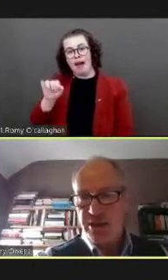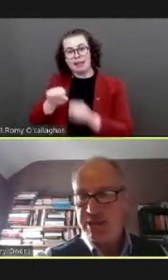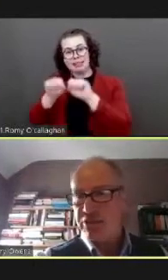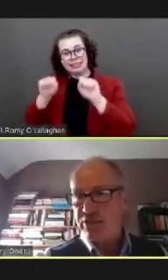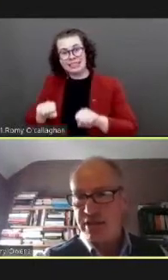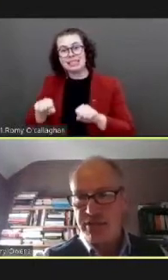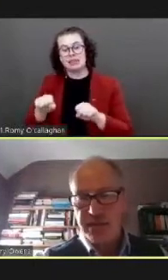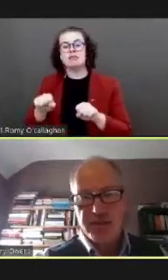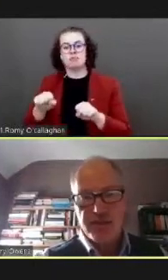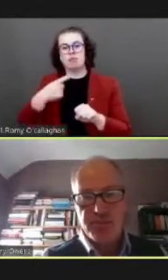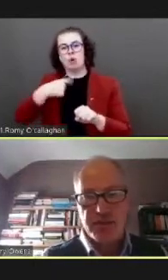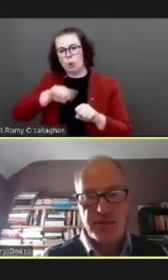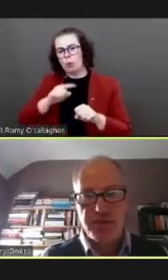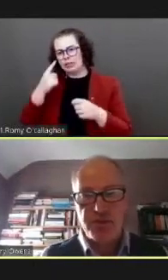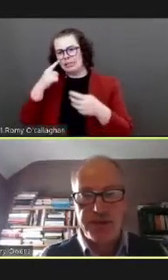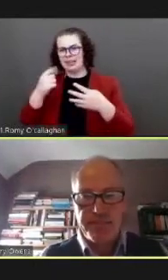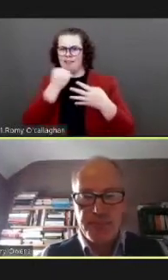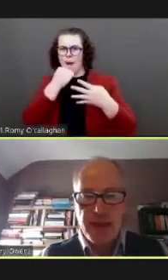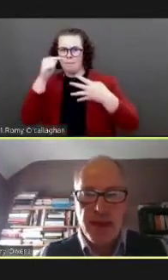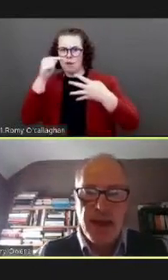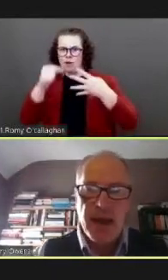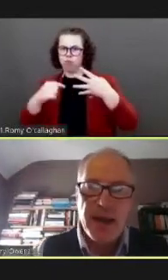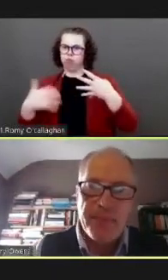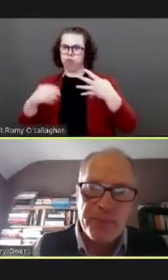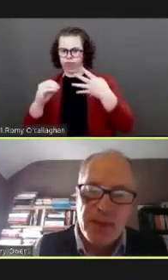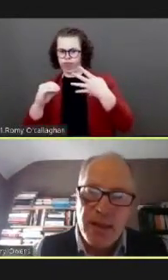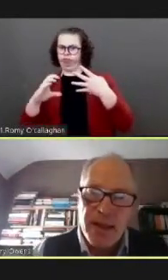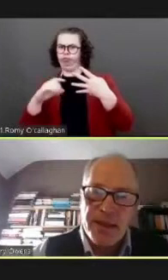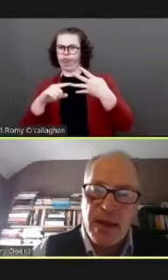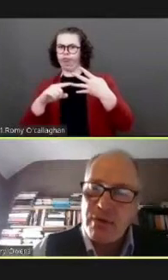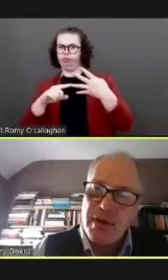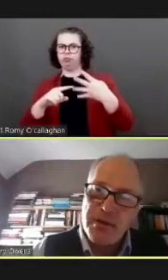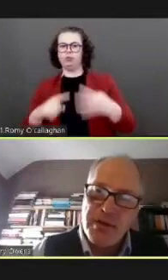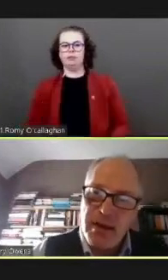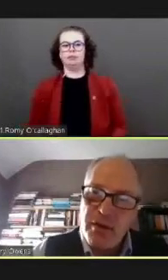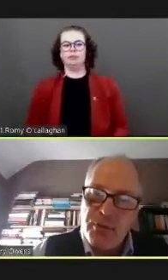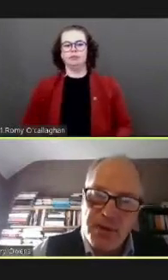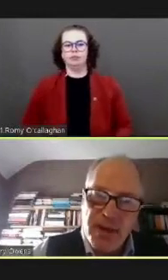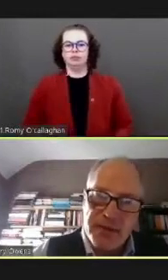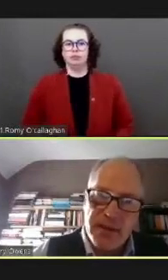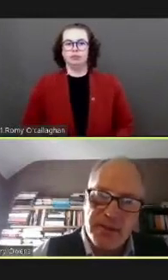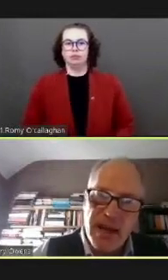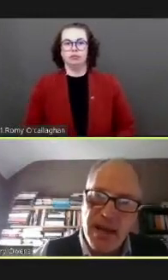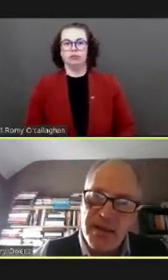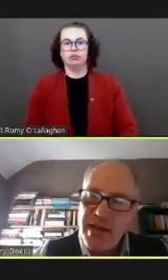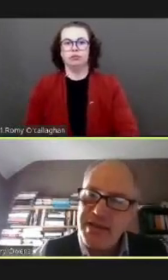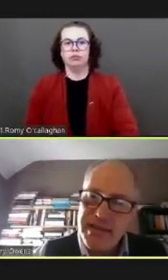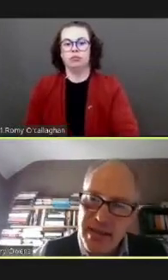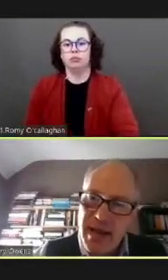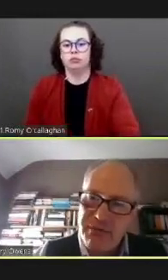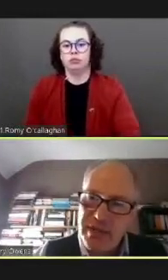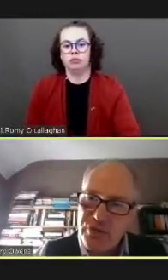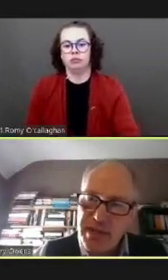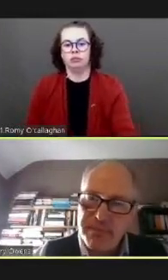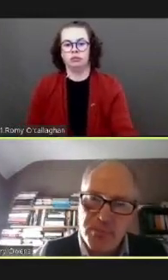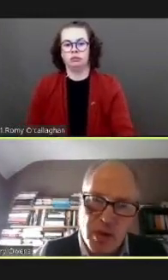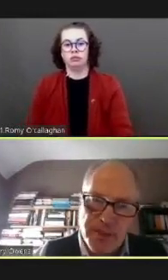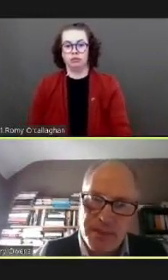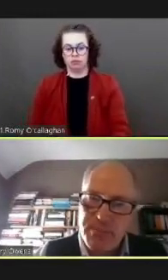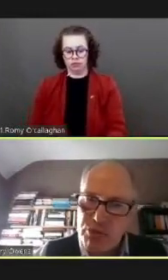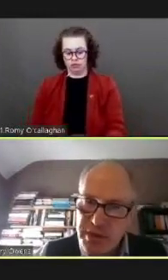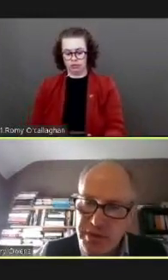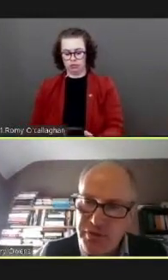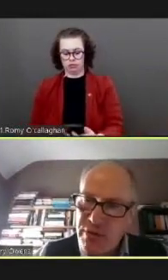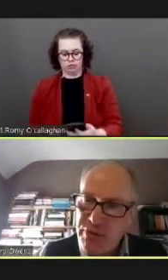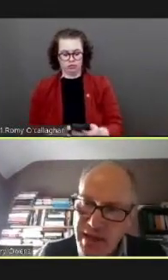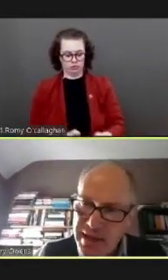quite a substantial difference in the numbers on the screen. Now, with that, they still have an interest in